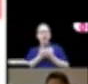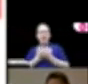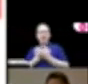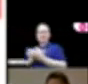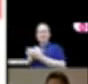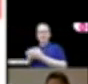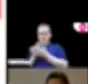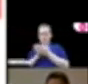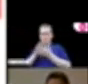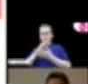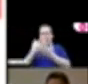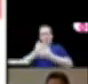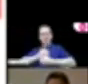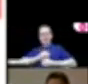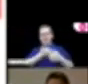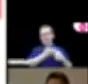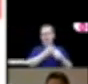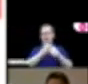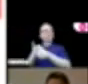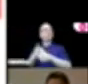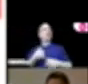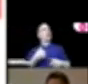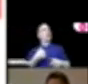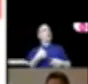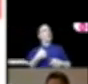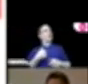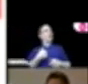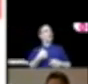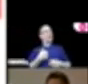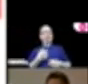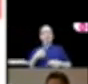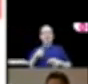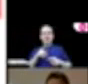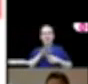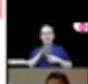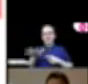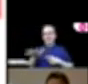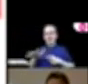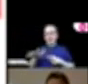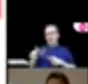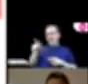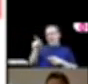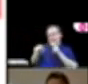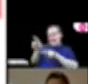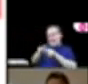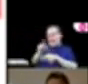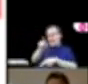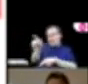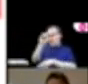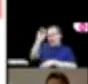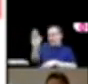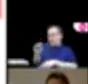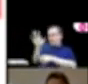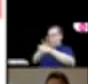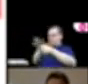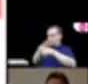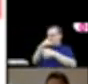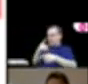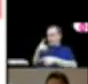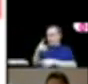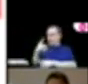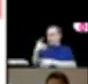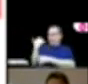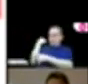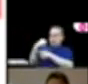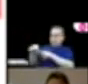to receive aid and stuff. If that has to be like that, it has to be done that way, if that is the way that we have to force the